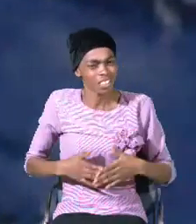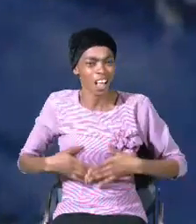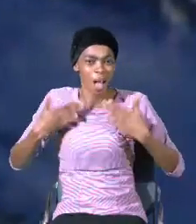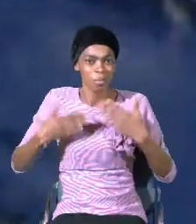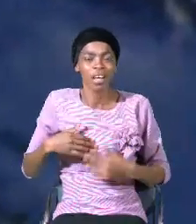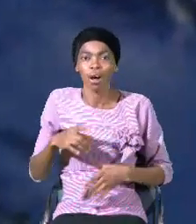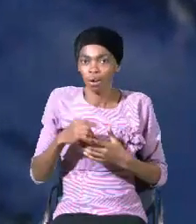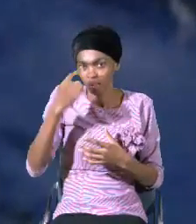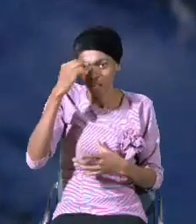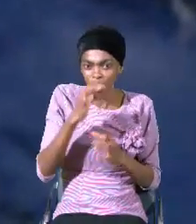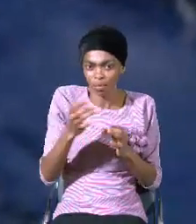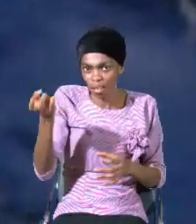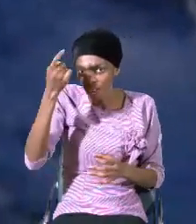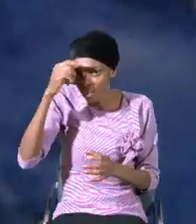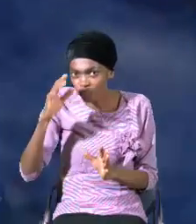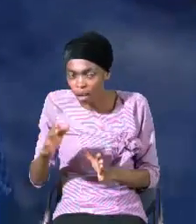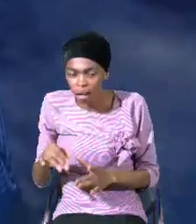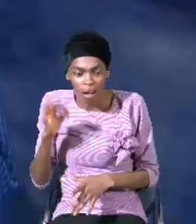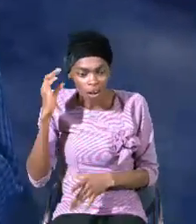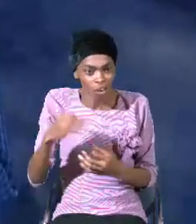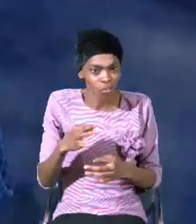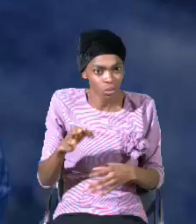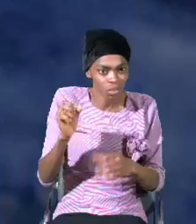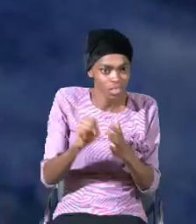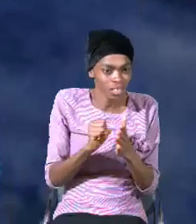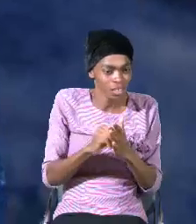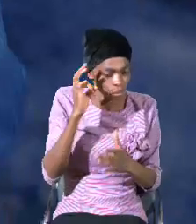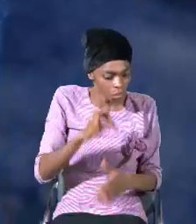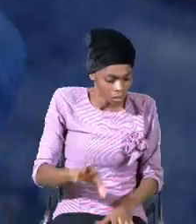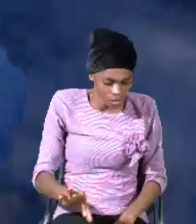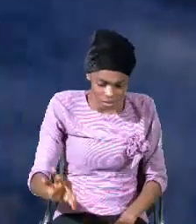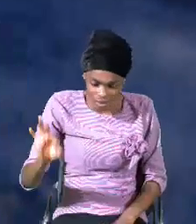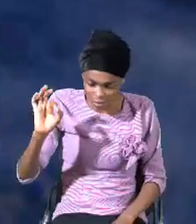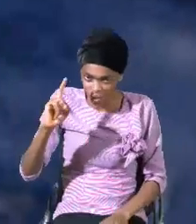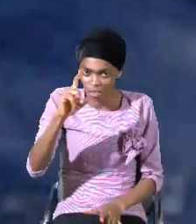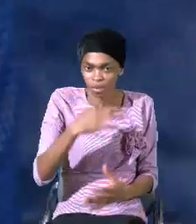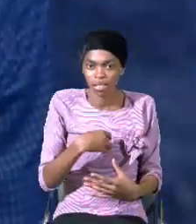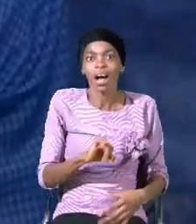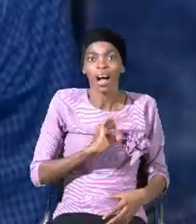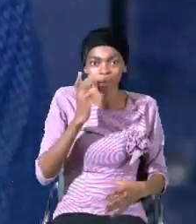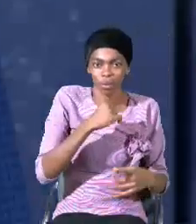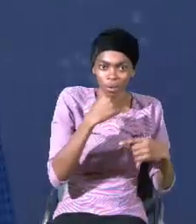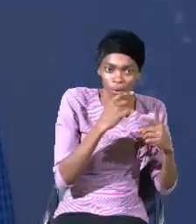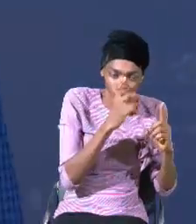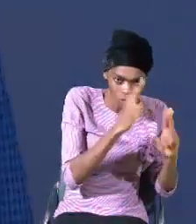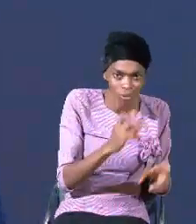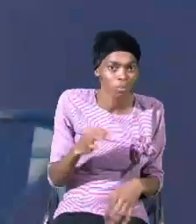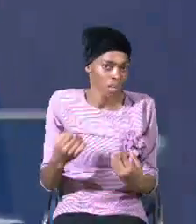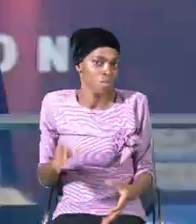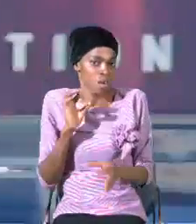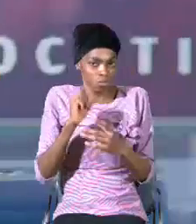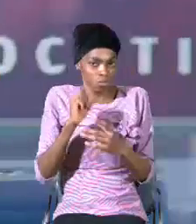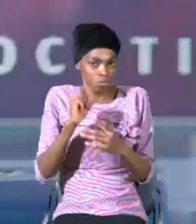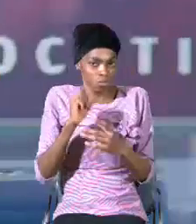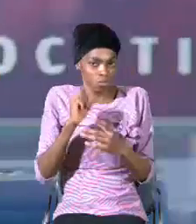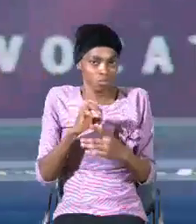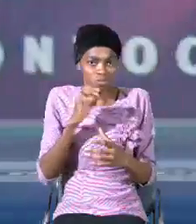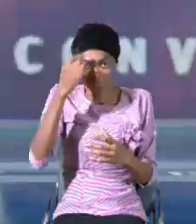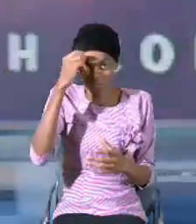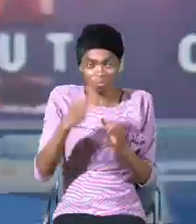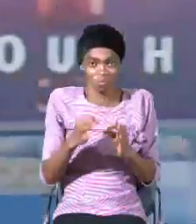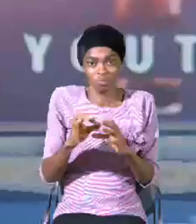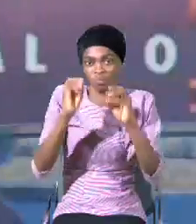our state will be searching for you and then says, I will honor you? Can you think if the university, the VC will be